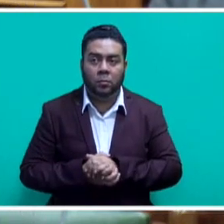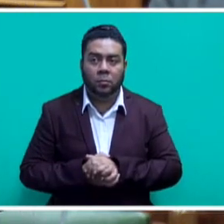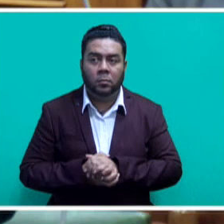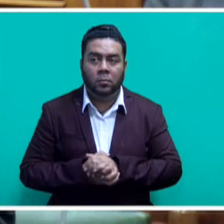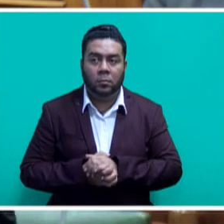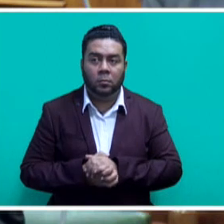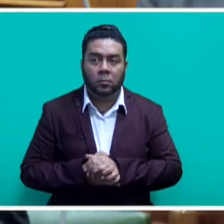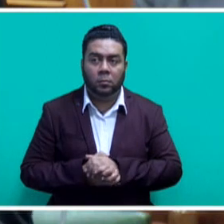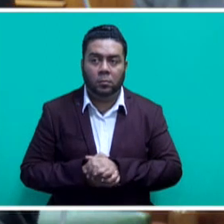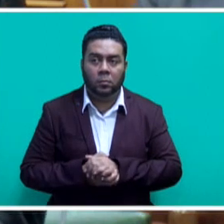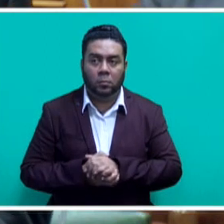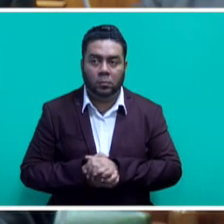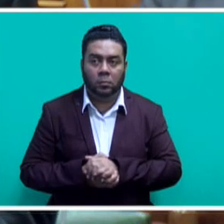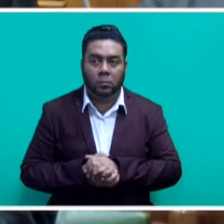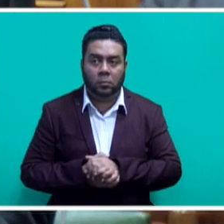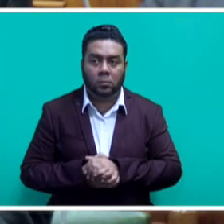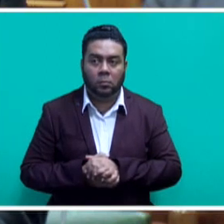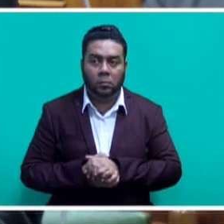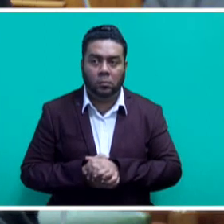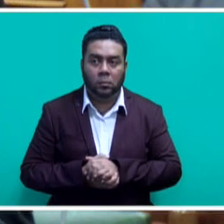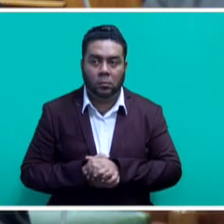No, to give us a